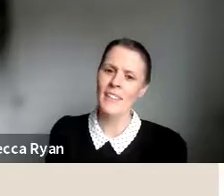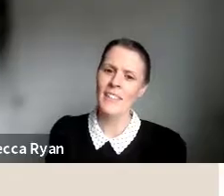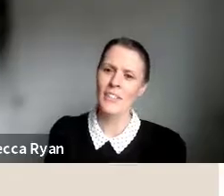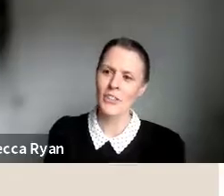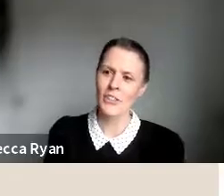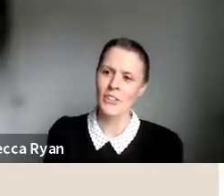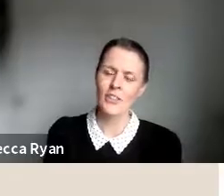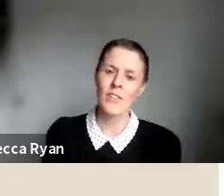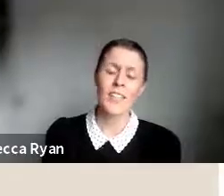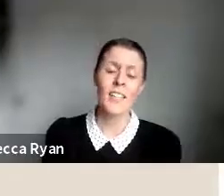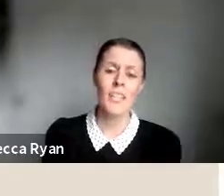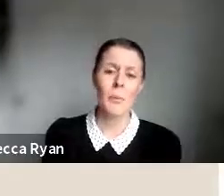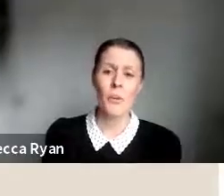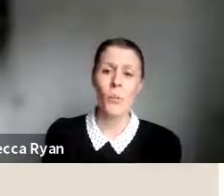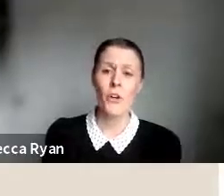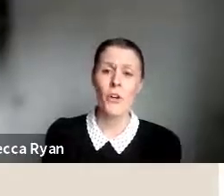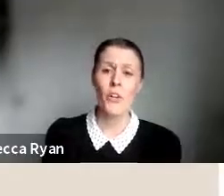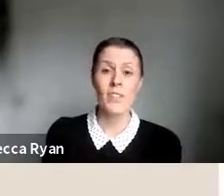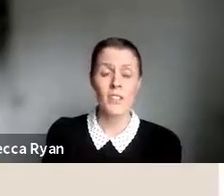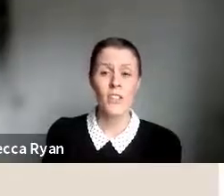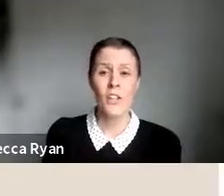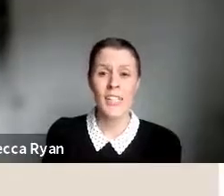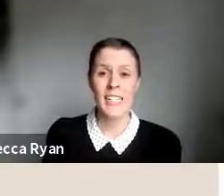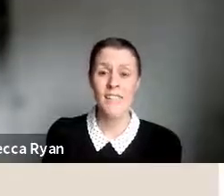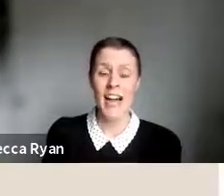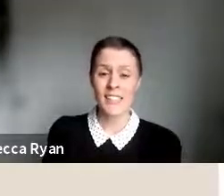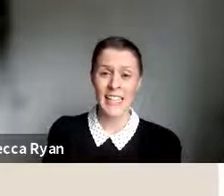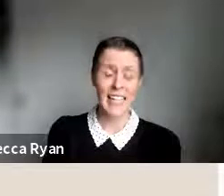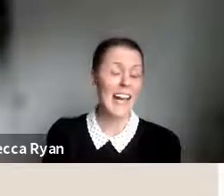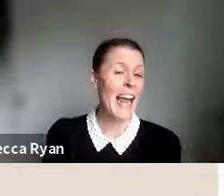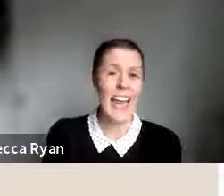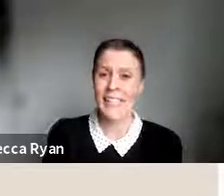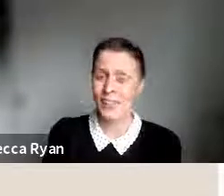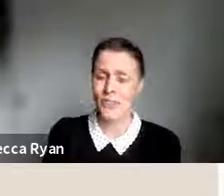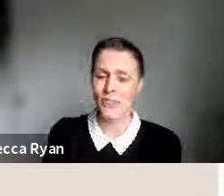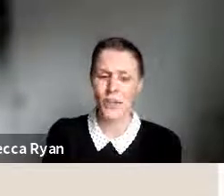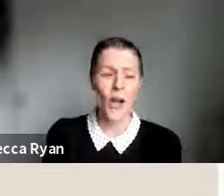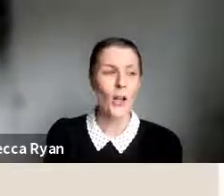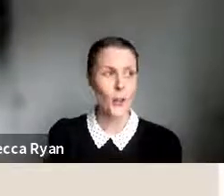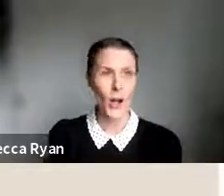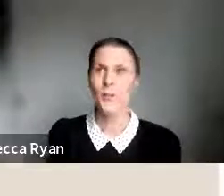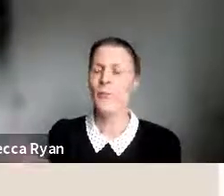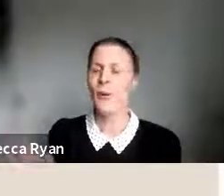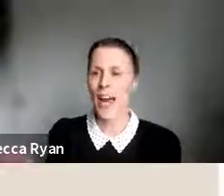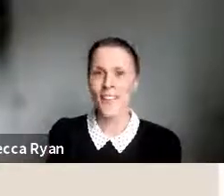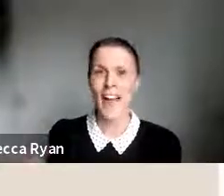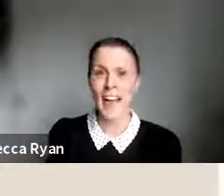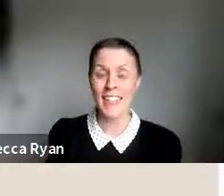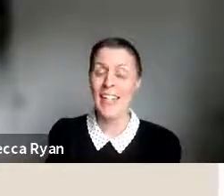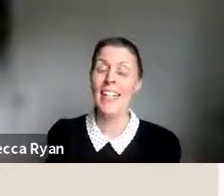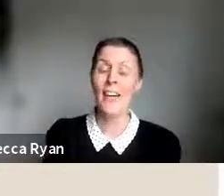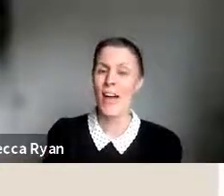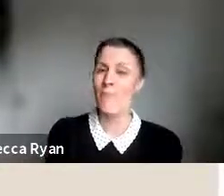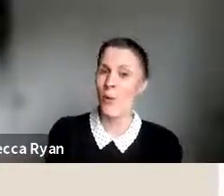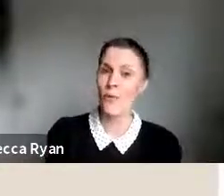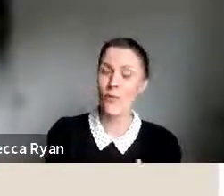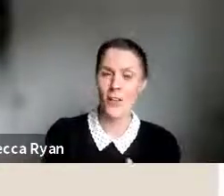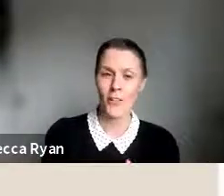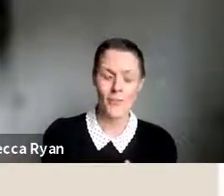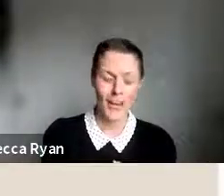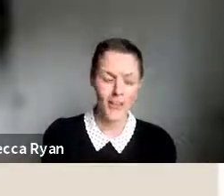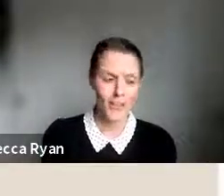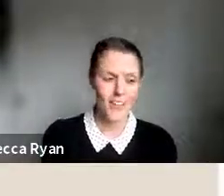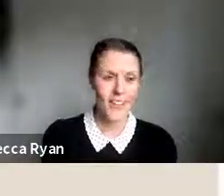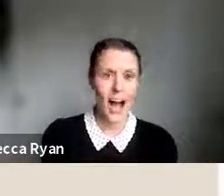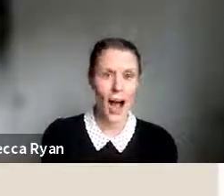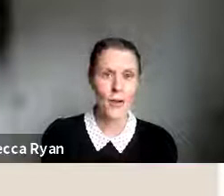into the vaccine concerns. A lot of people wonder, does it hurt to get vaccinated? I hate needles. Trust me, when I got vaccinated, I've had both shots